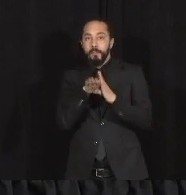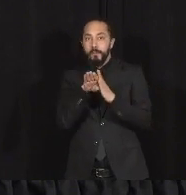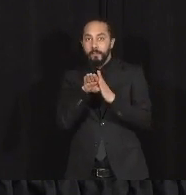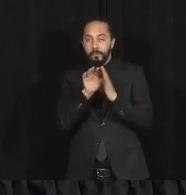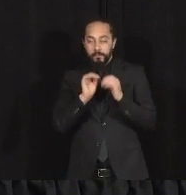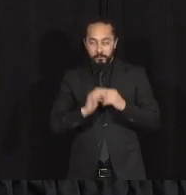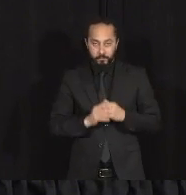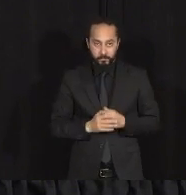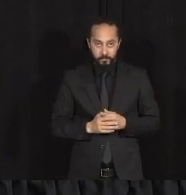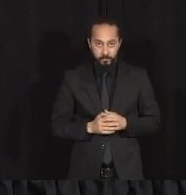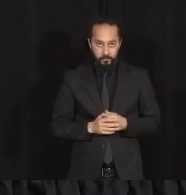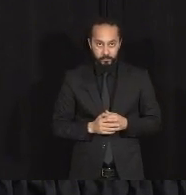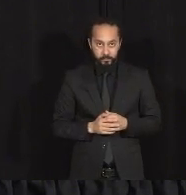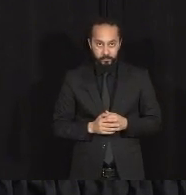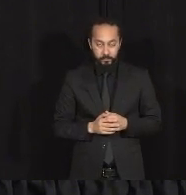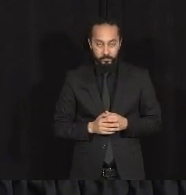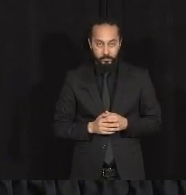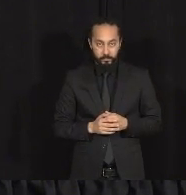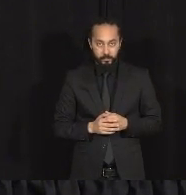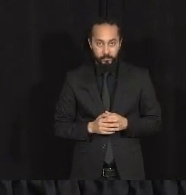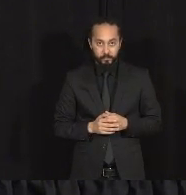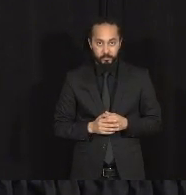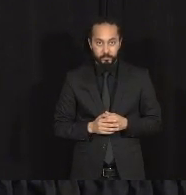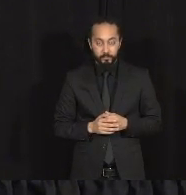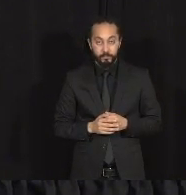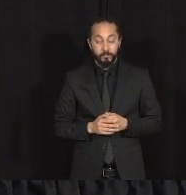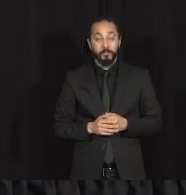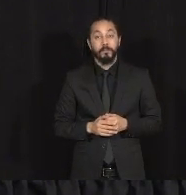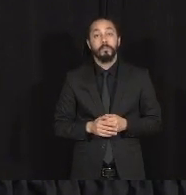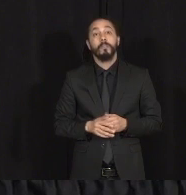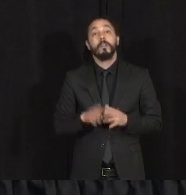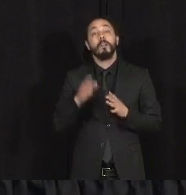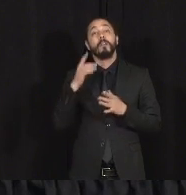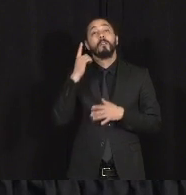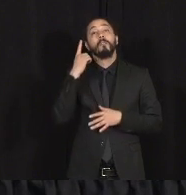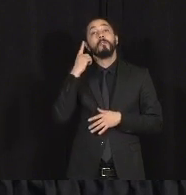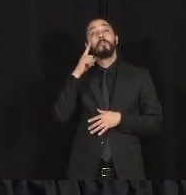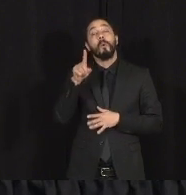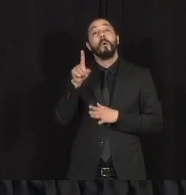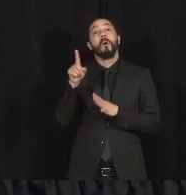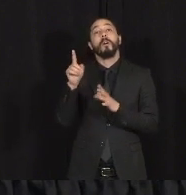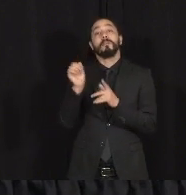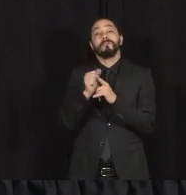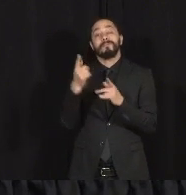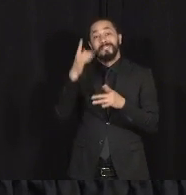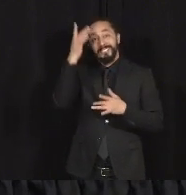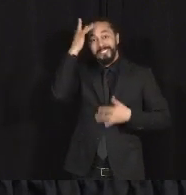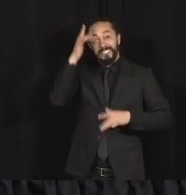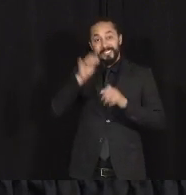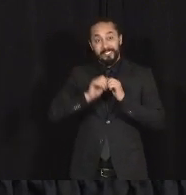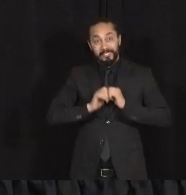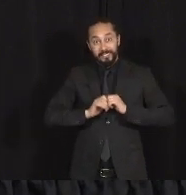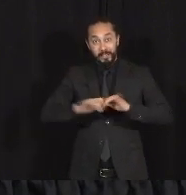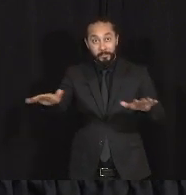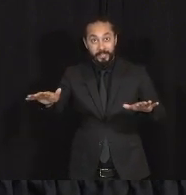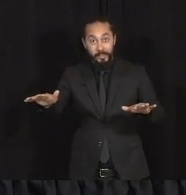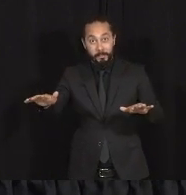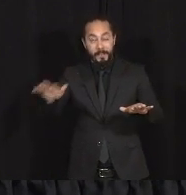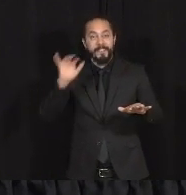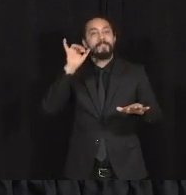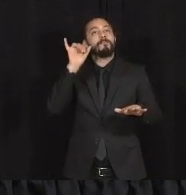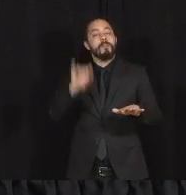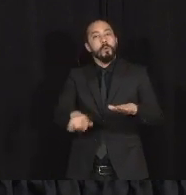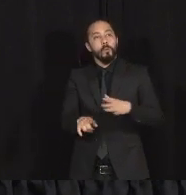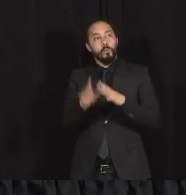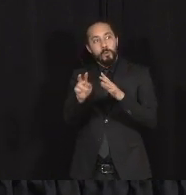Nevertheless, in an epidemic situation, this is usually the most useful way to track the progress of